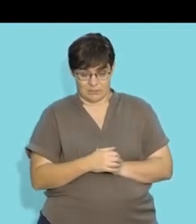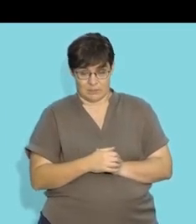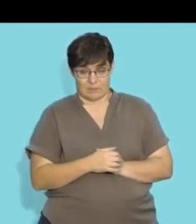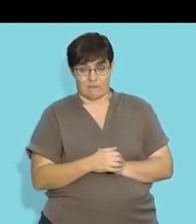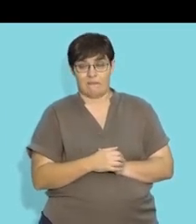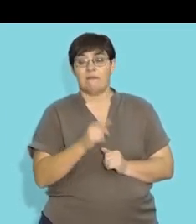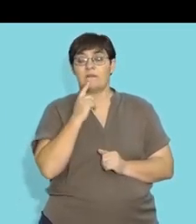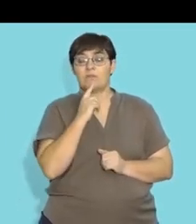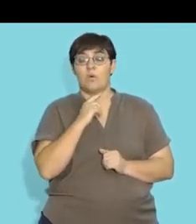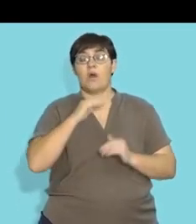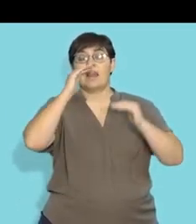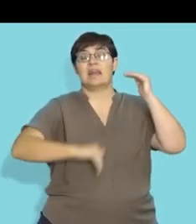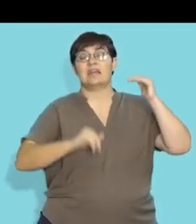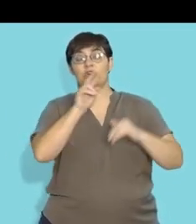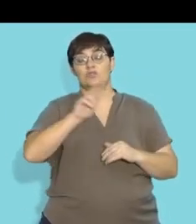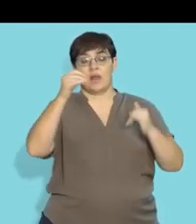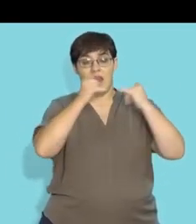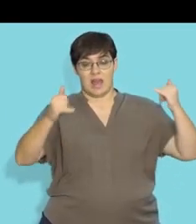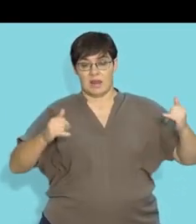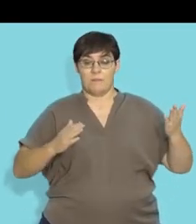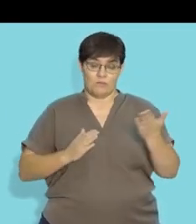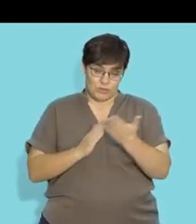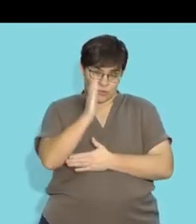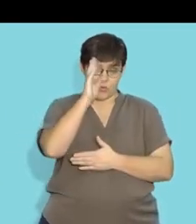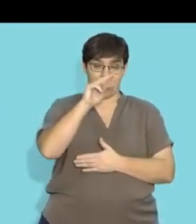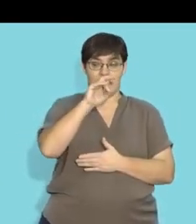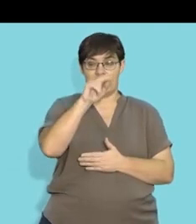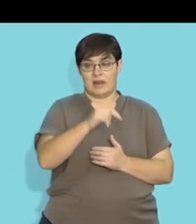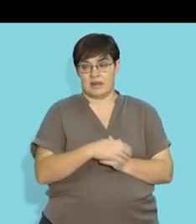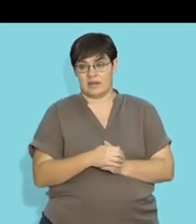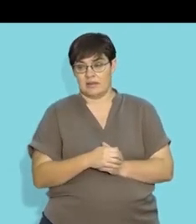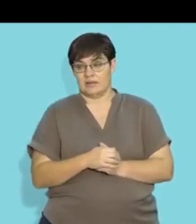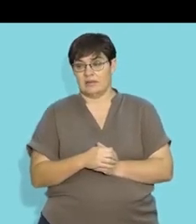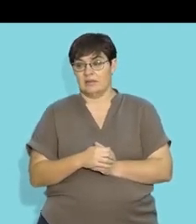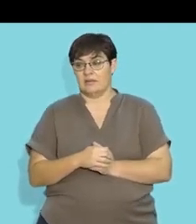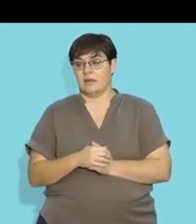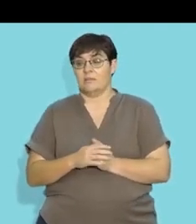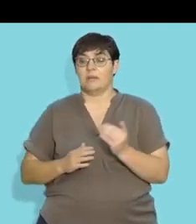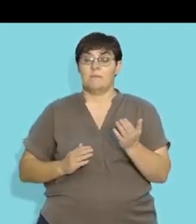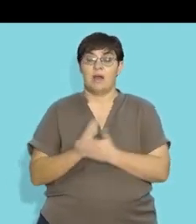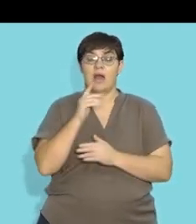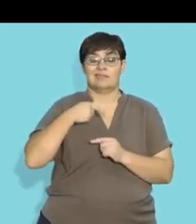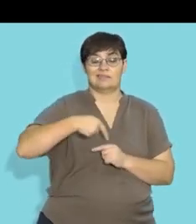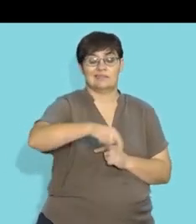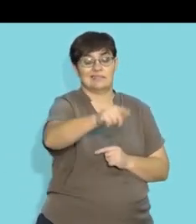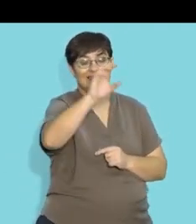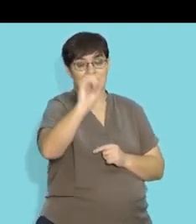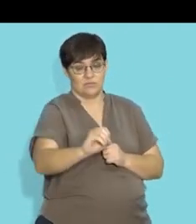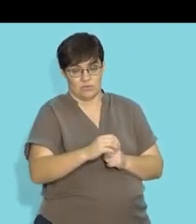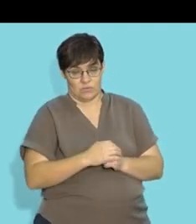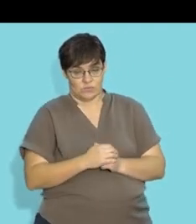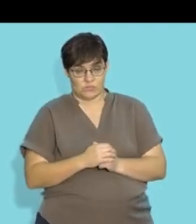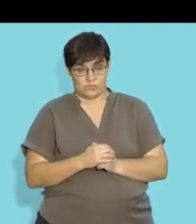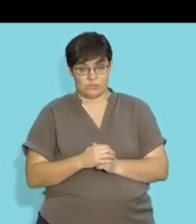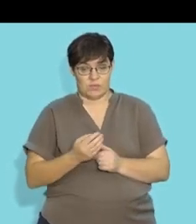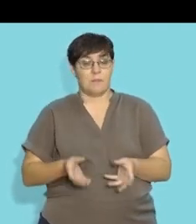Are we together? 6 somewhere there. So actually the least square line should pass through the mean, can go through that point, but pass through